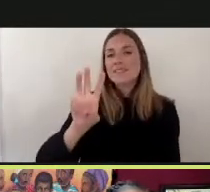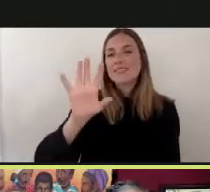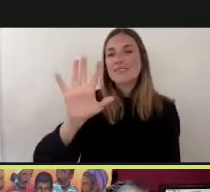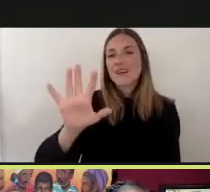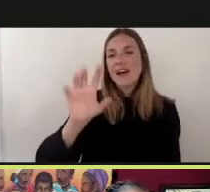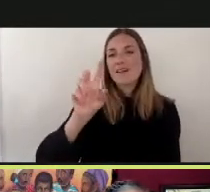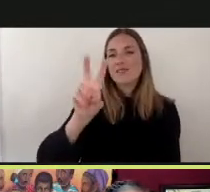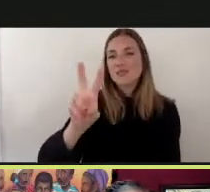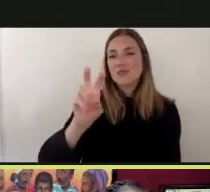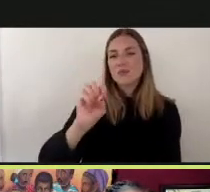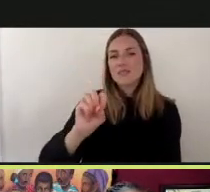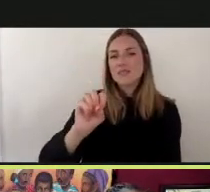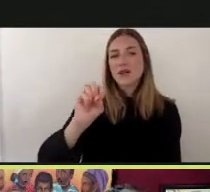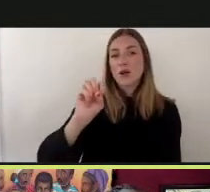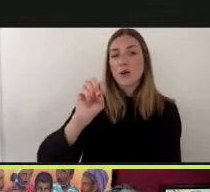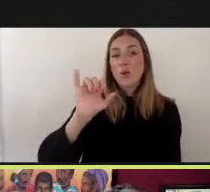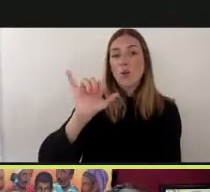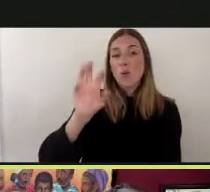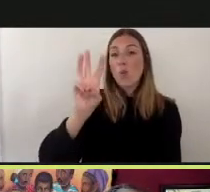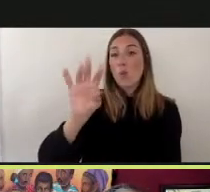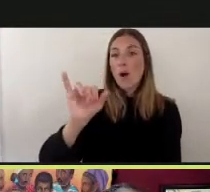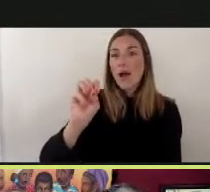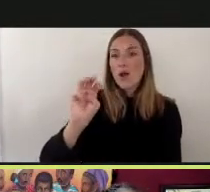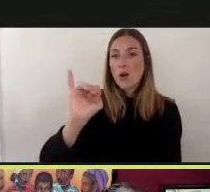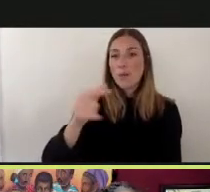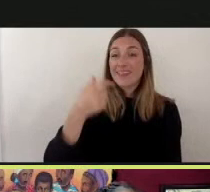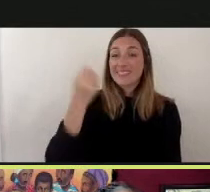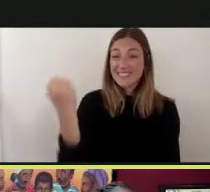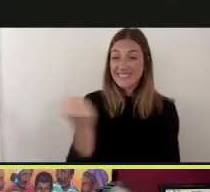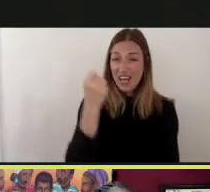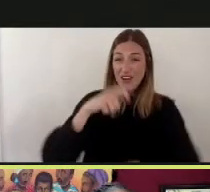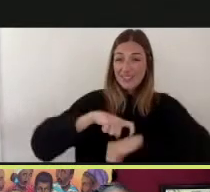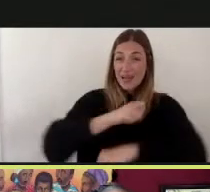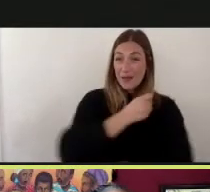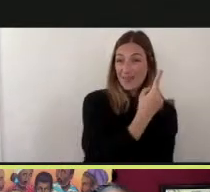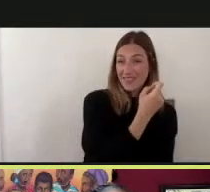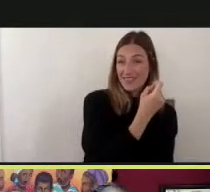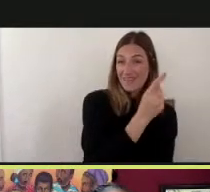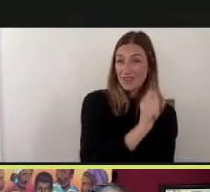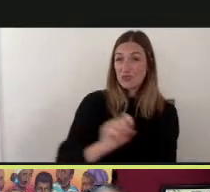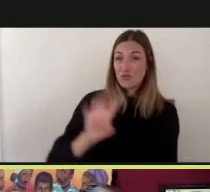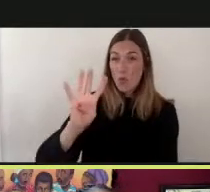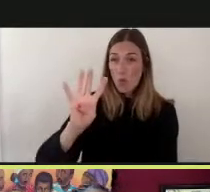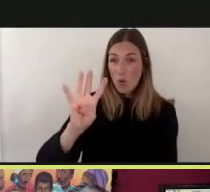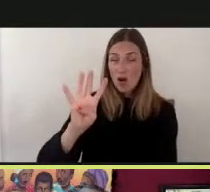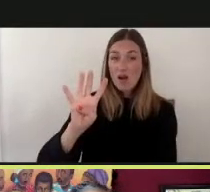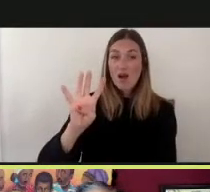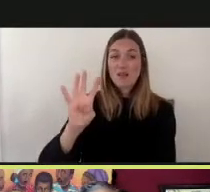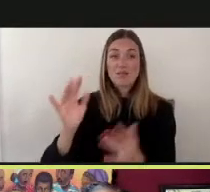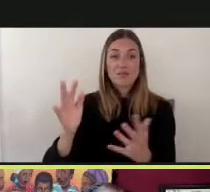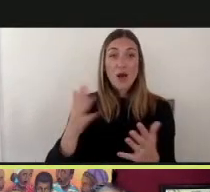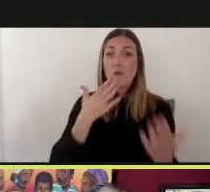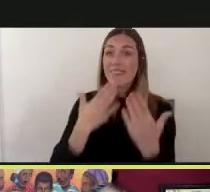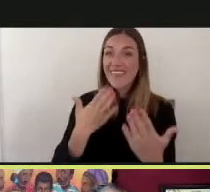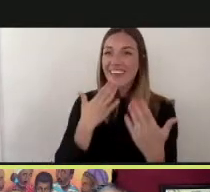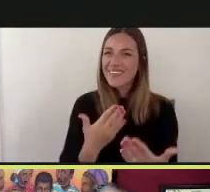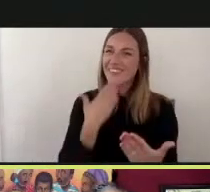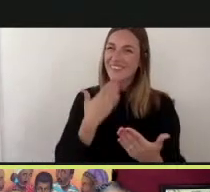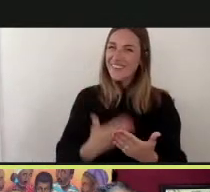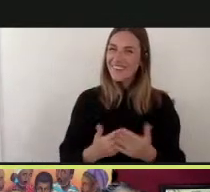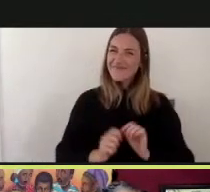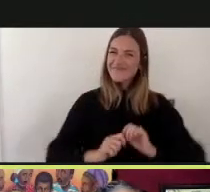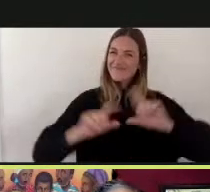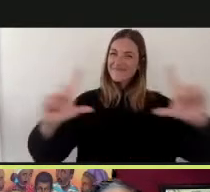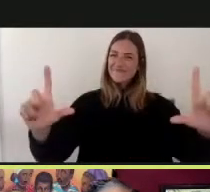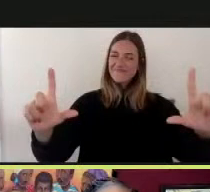16520 Wyoming. That's this Saturday, 11 to 4 from, oh, thank you, good. We actually have the